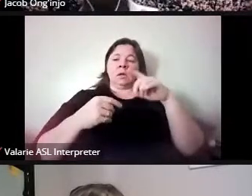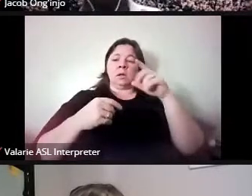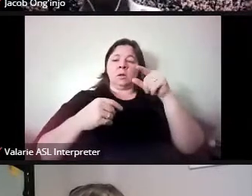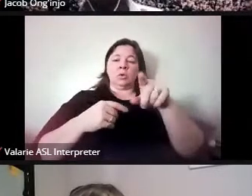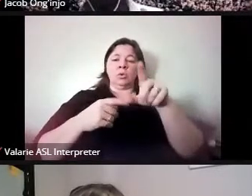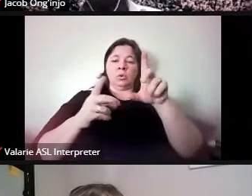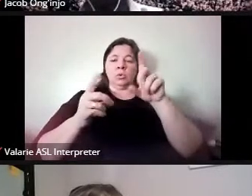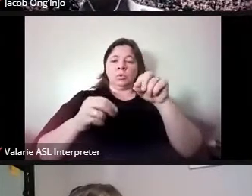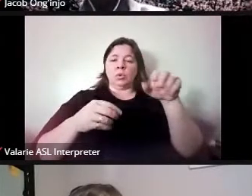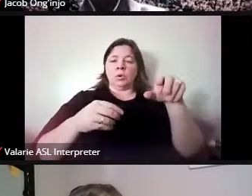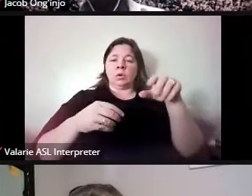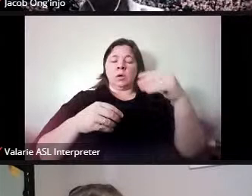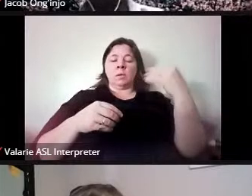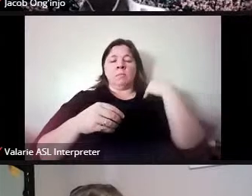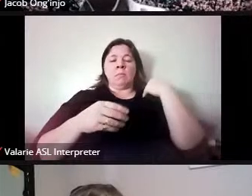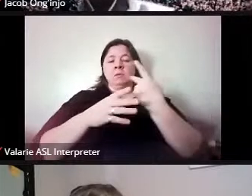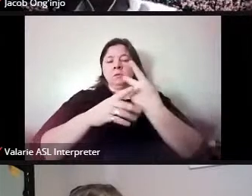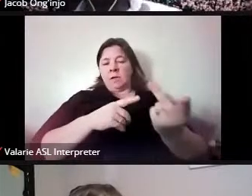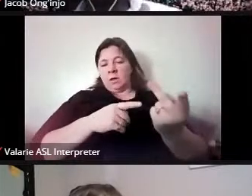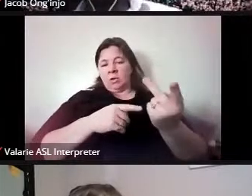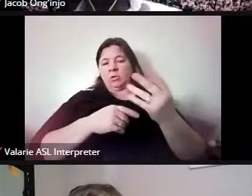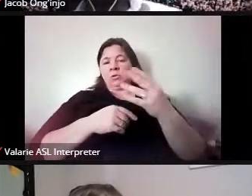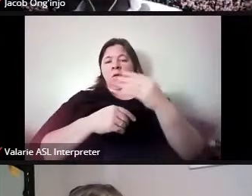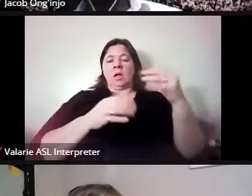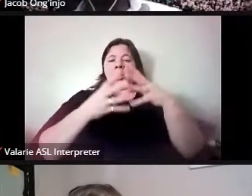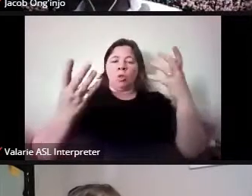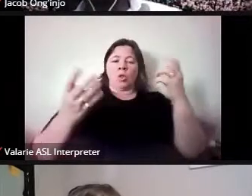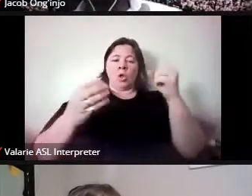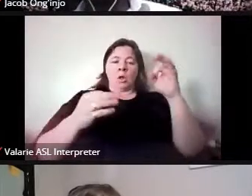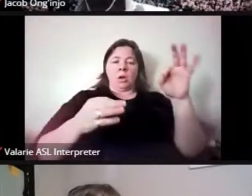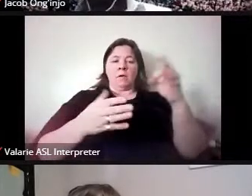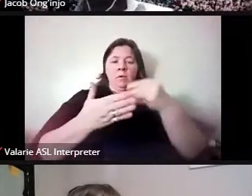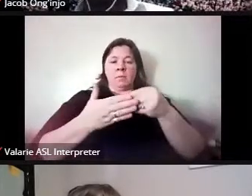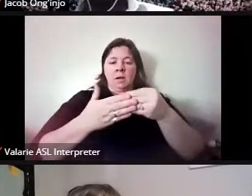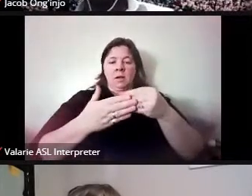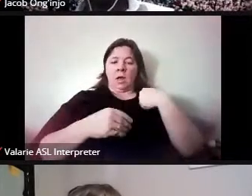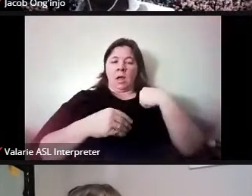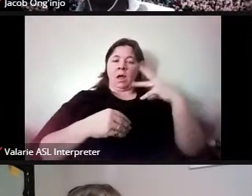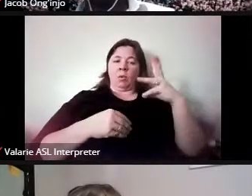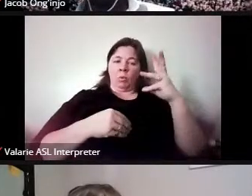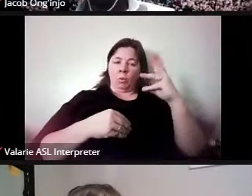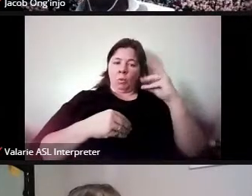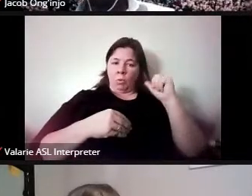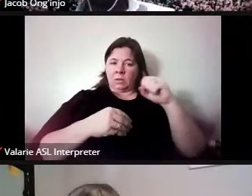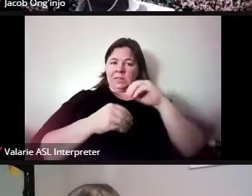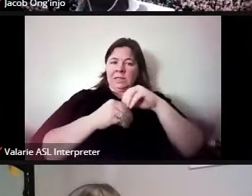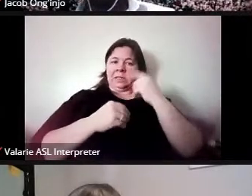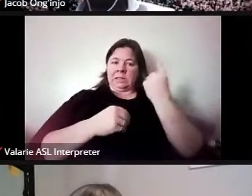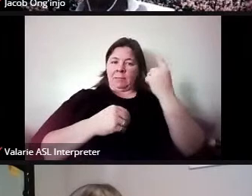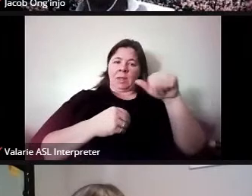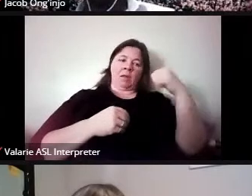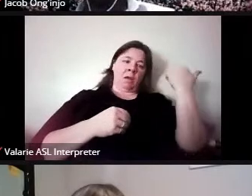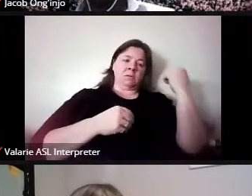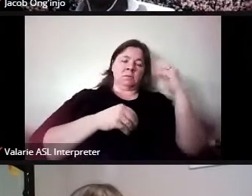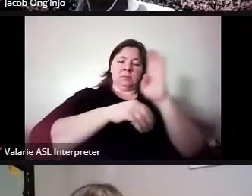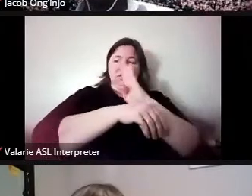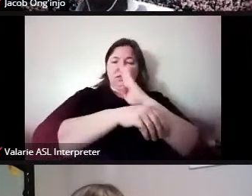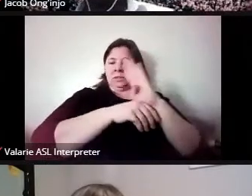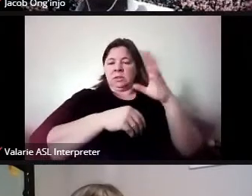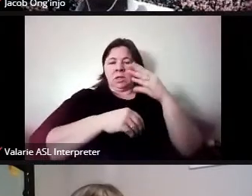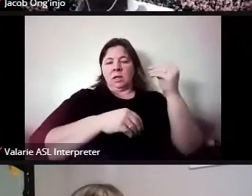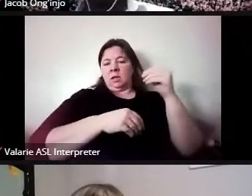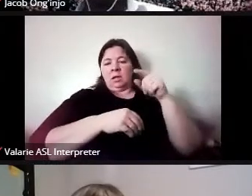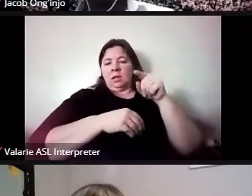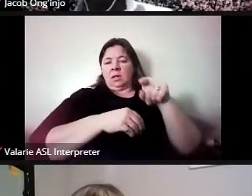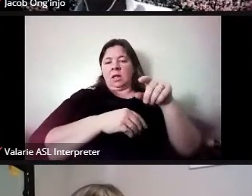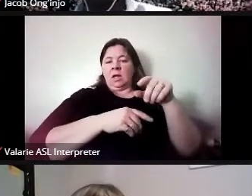some past failures and a lot of money, even I was into something else, and they